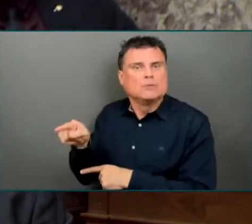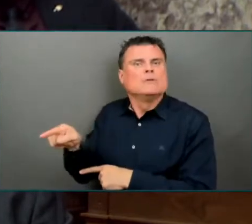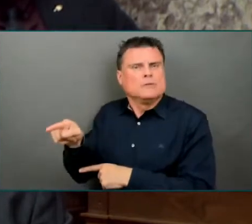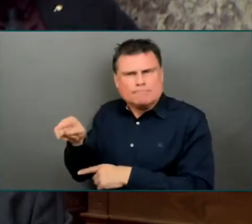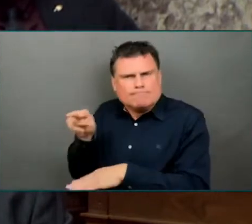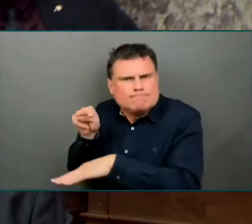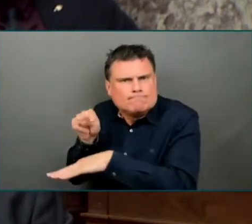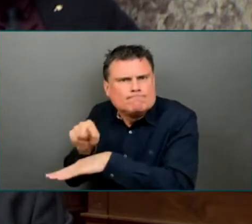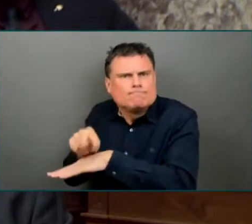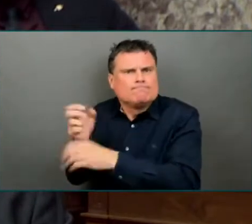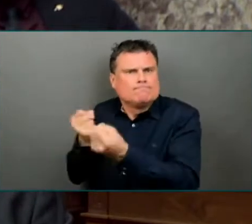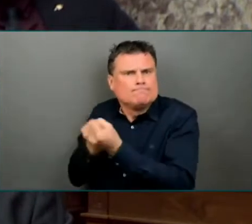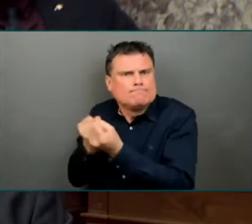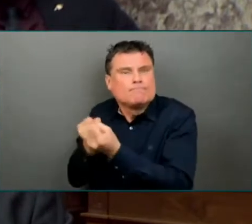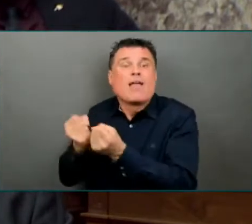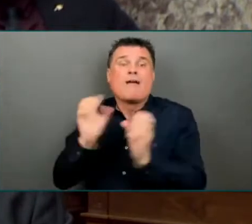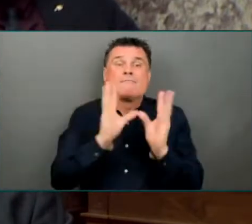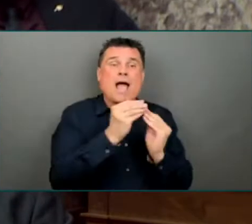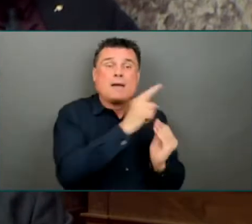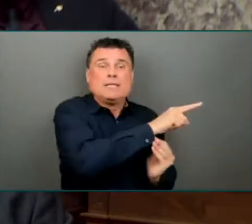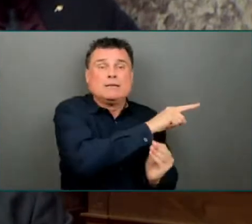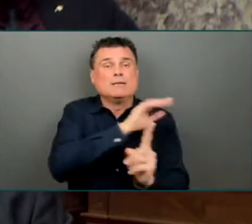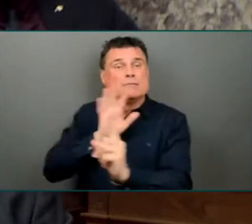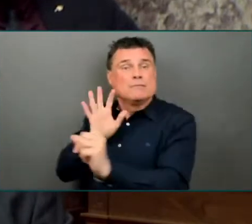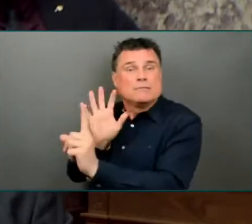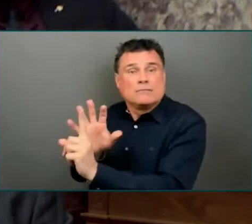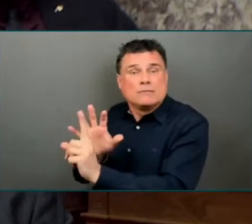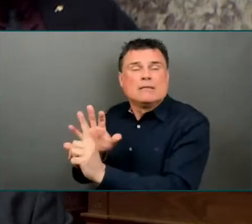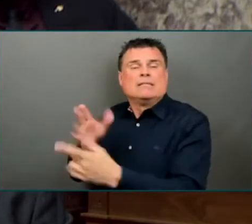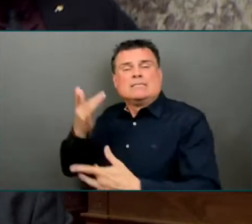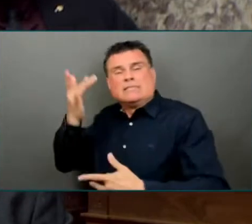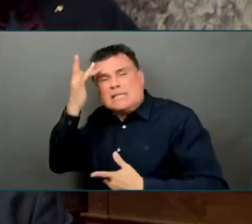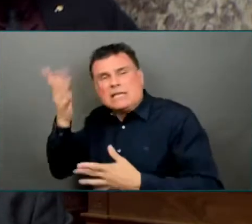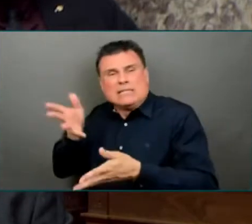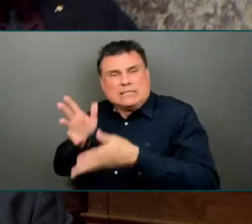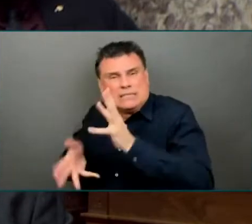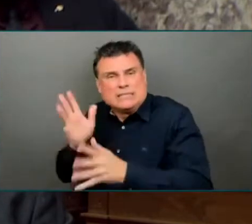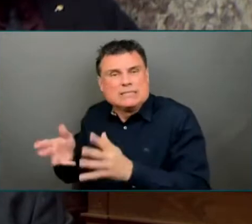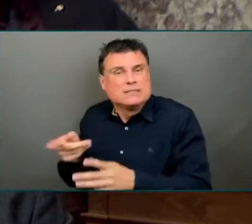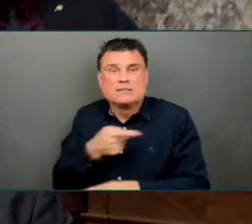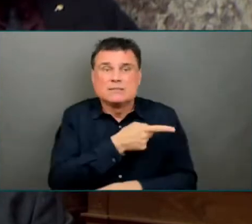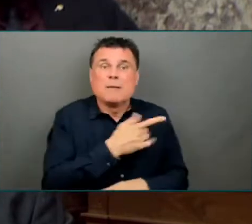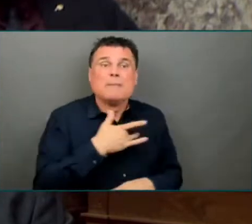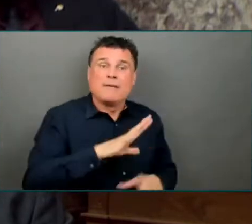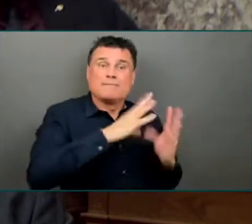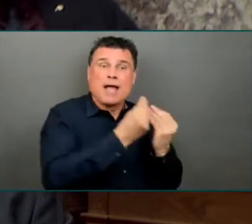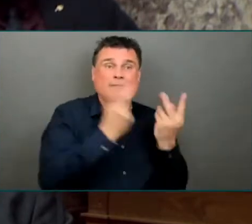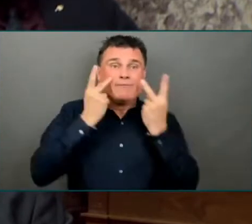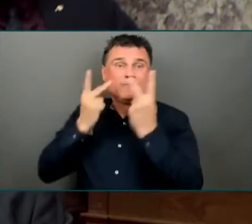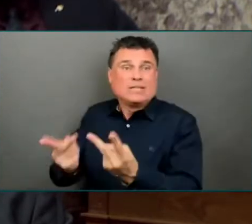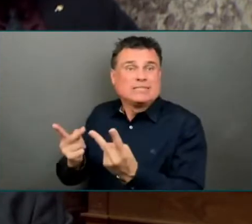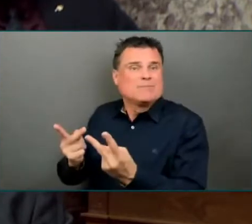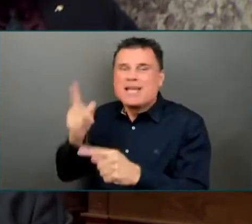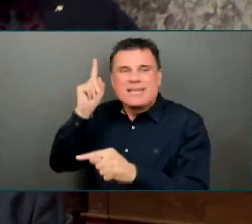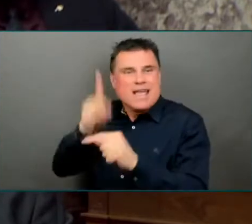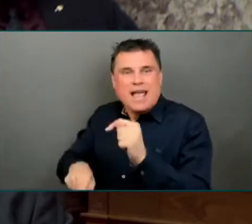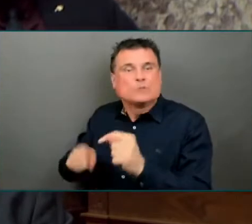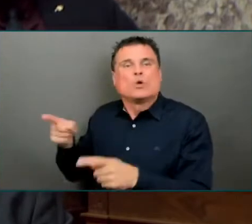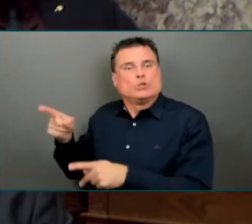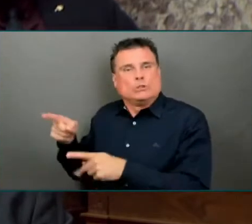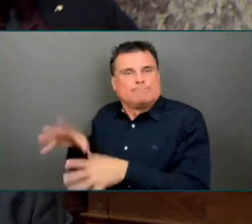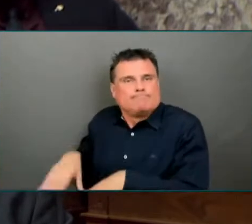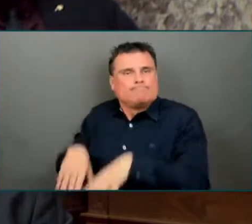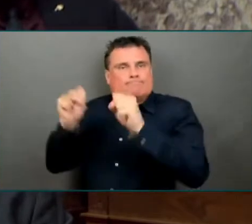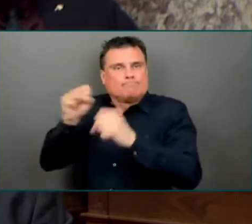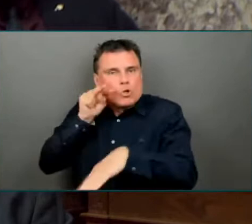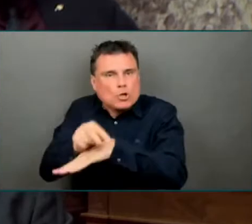Vancouver Island, who watched the crisis escalating around the world and worked overtime to prepare for its